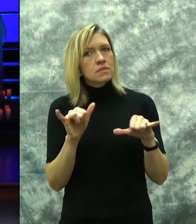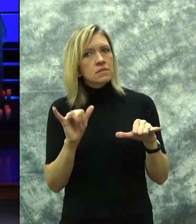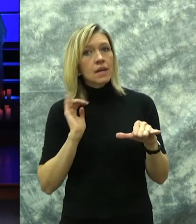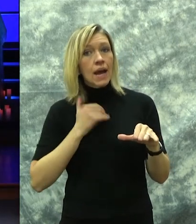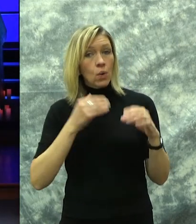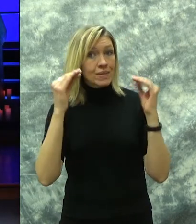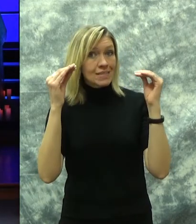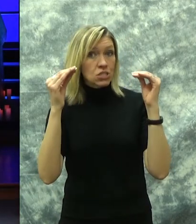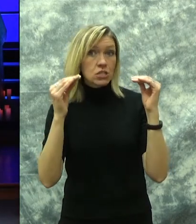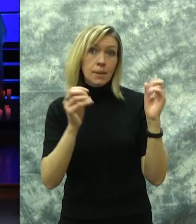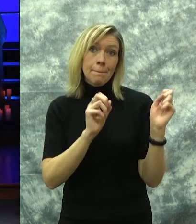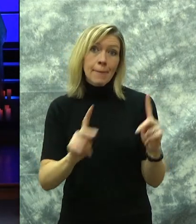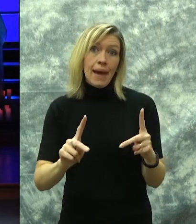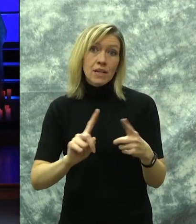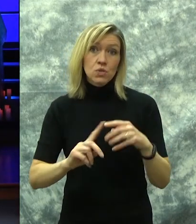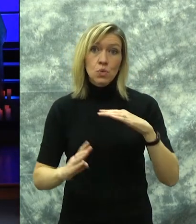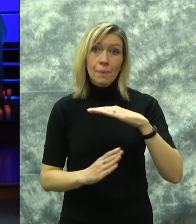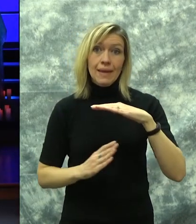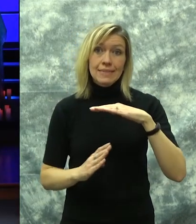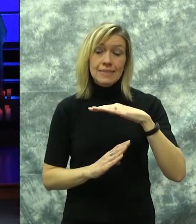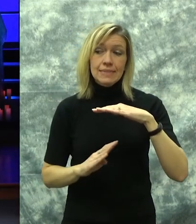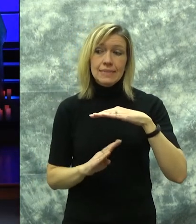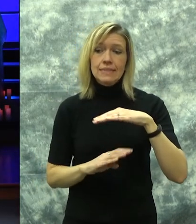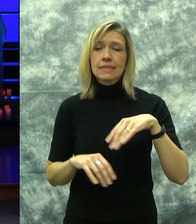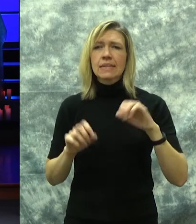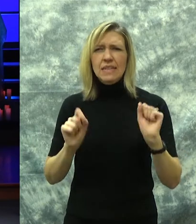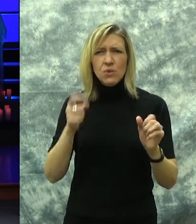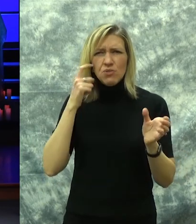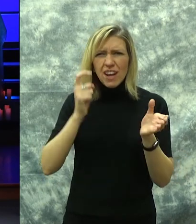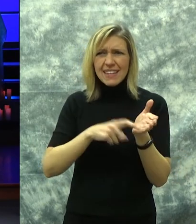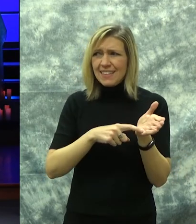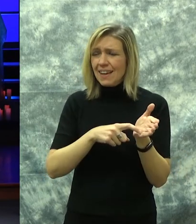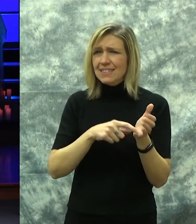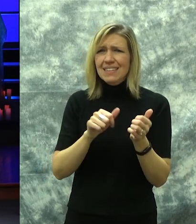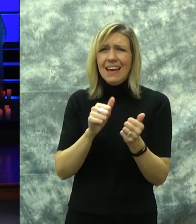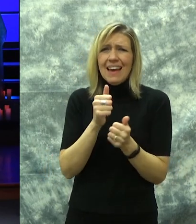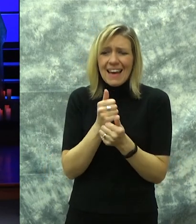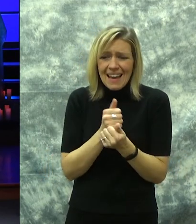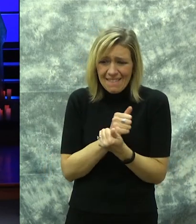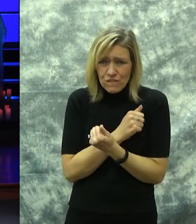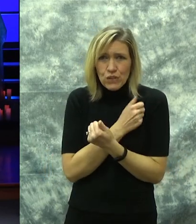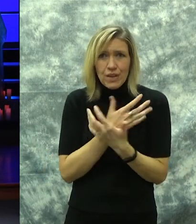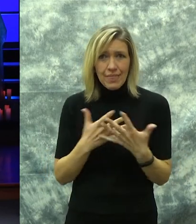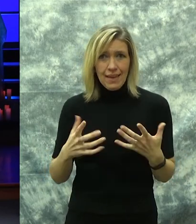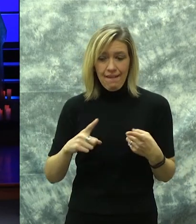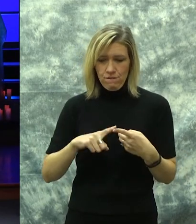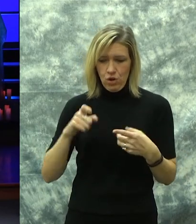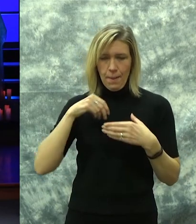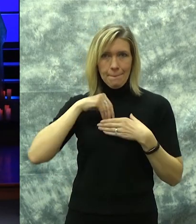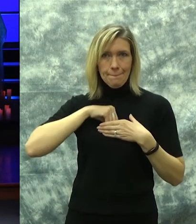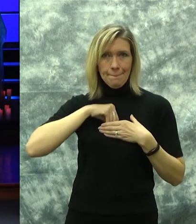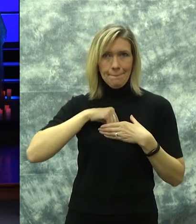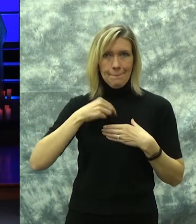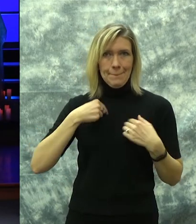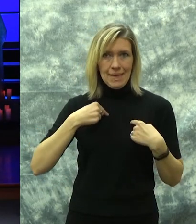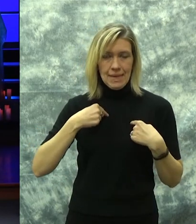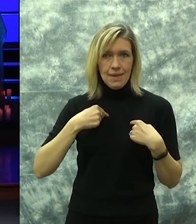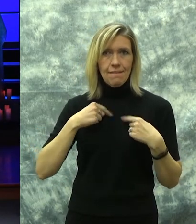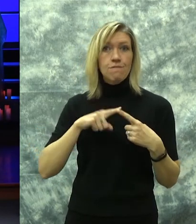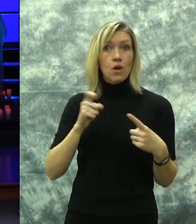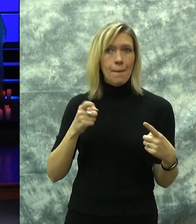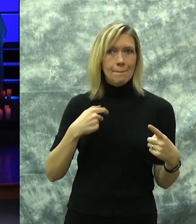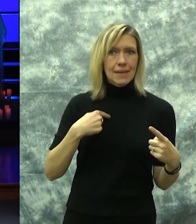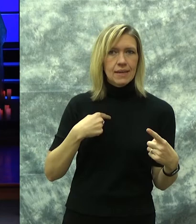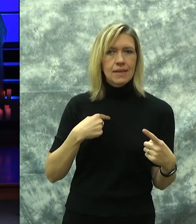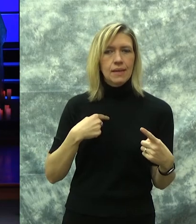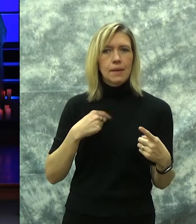basics, can we recognize that everything that comes up from me comes up for me? Mm-hmm. Right?